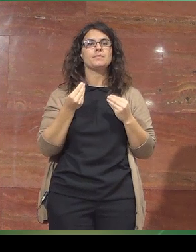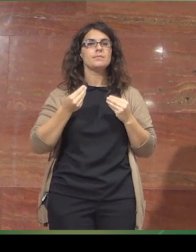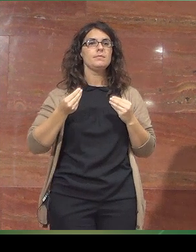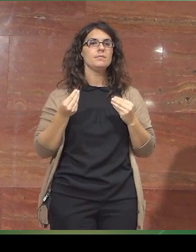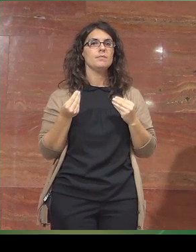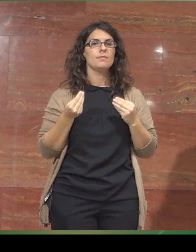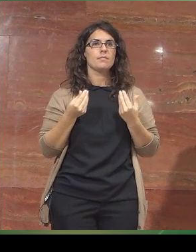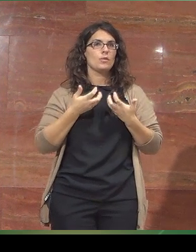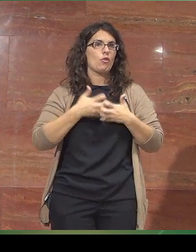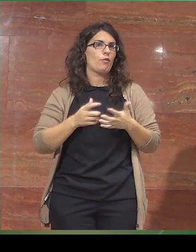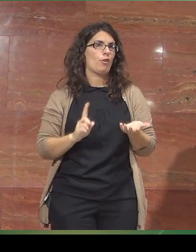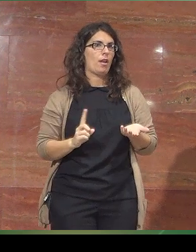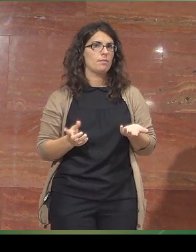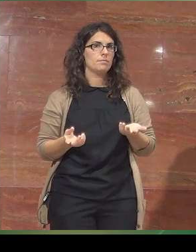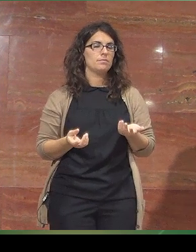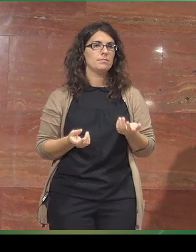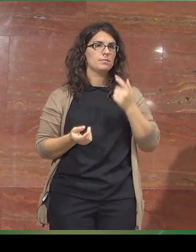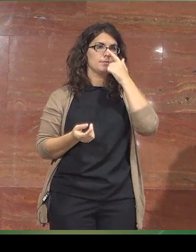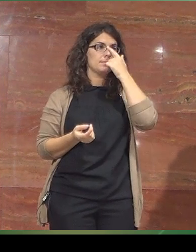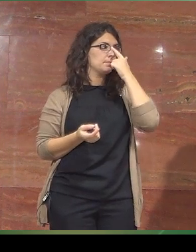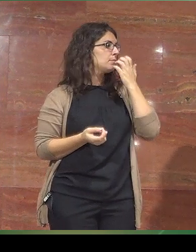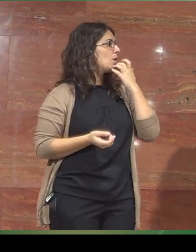Here, next right turn with a left arrow.